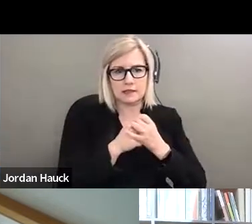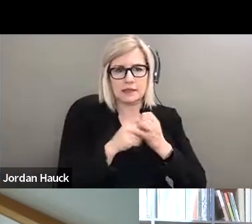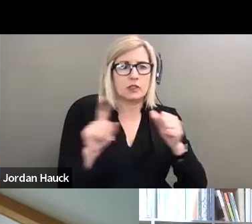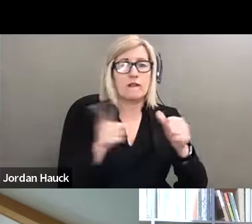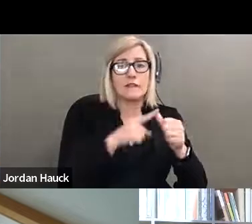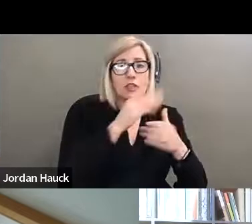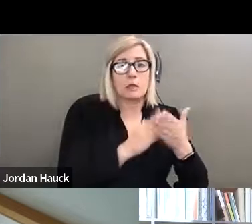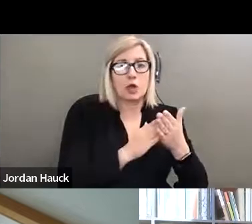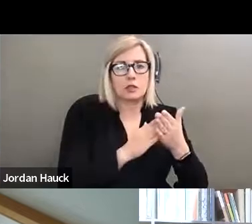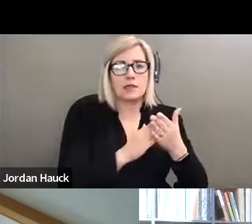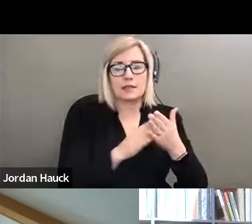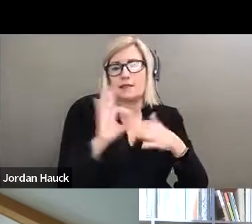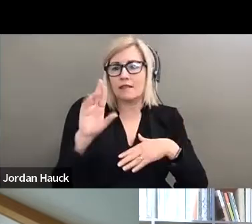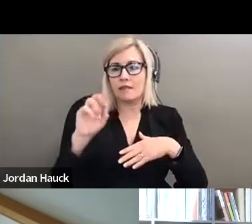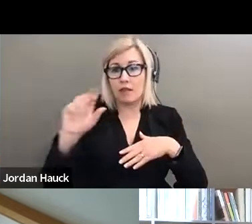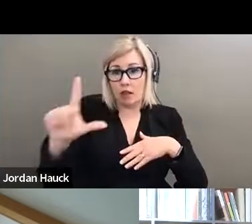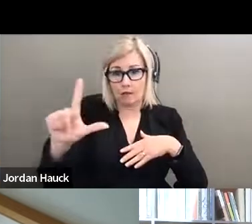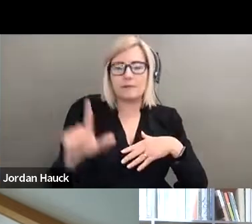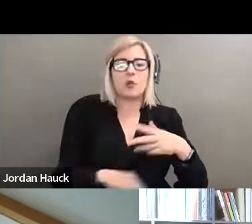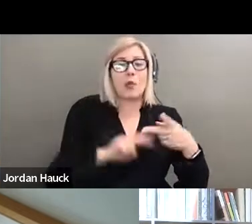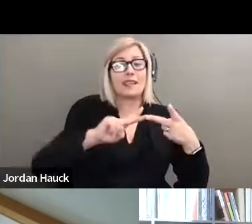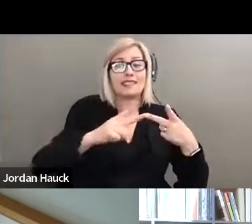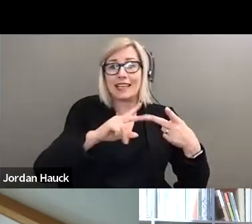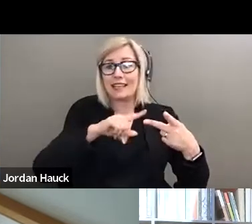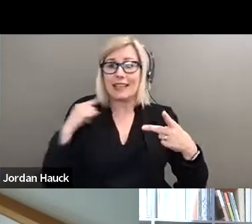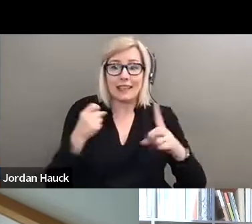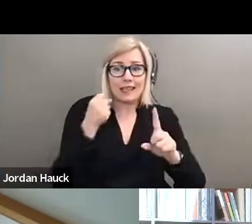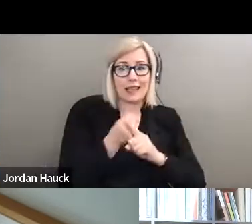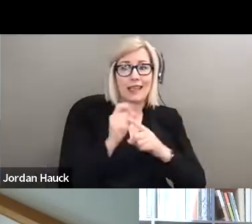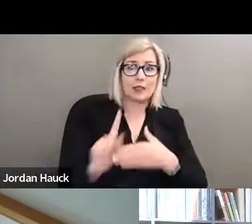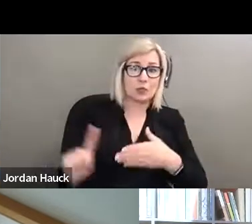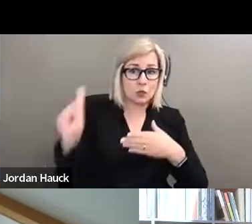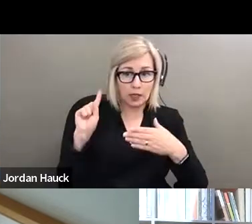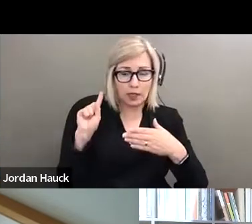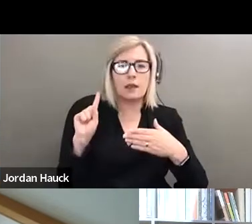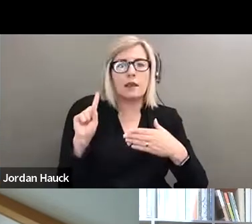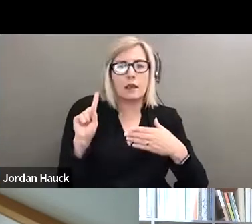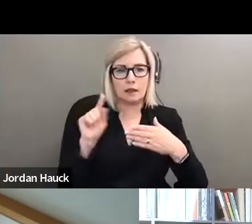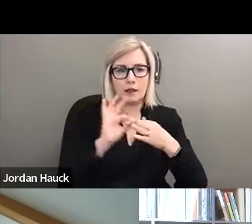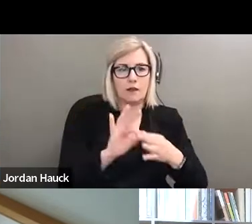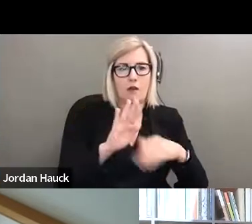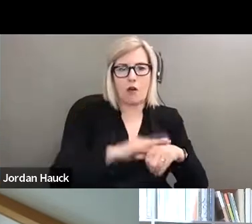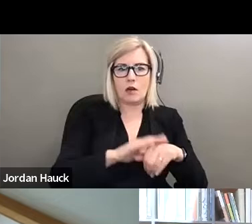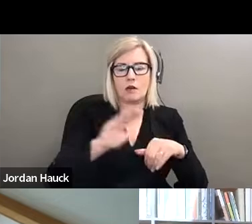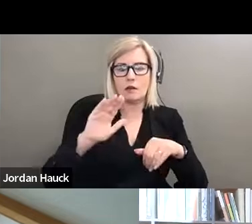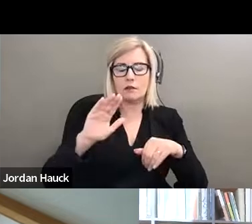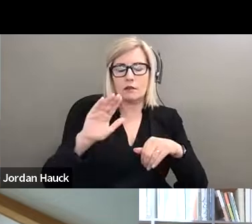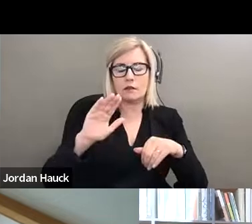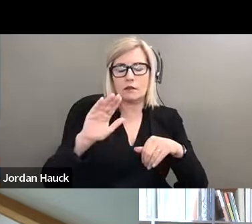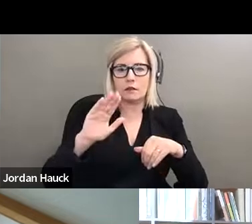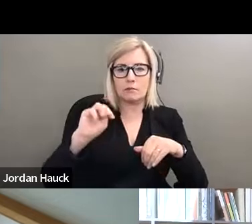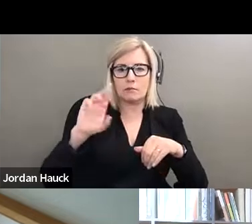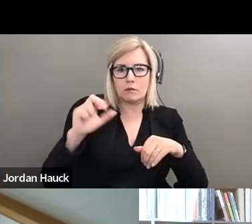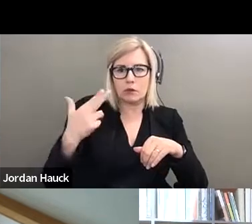first piece is the funnel. So the second deadline hit last week on the 17th. And